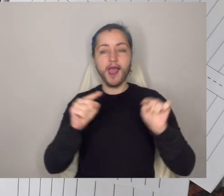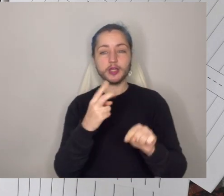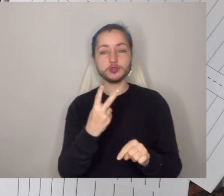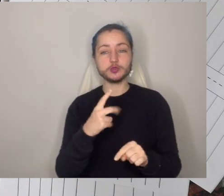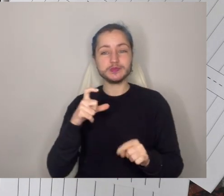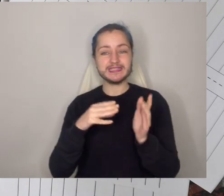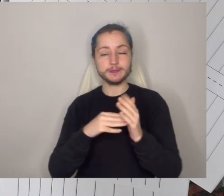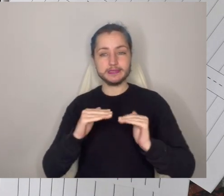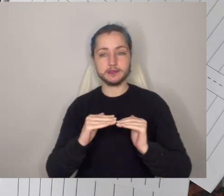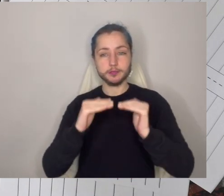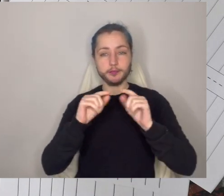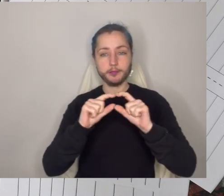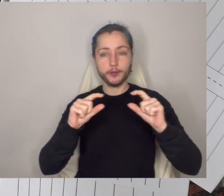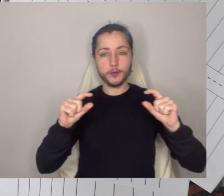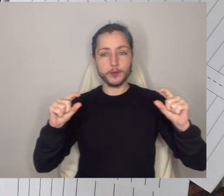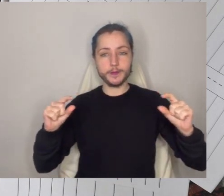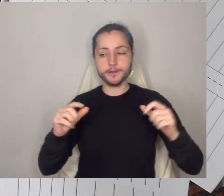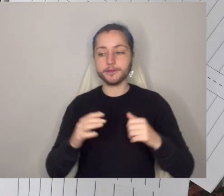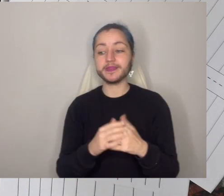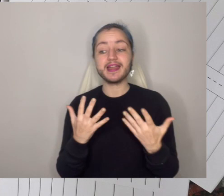from the bottom edge,